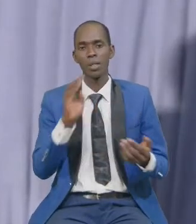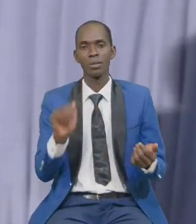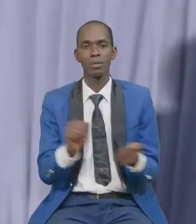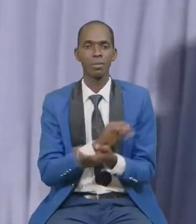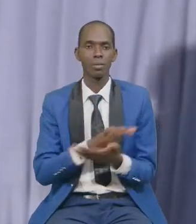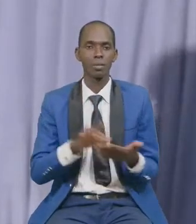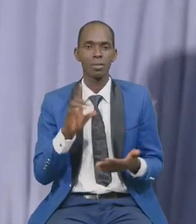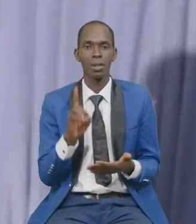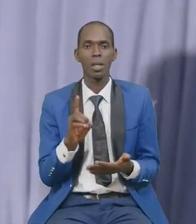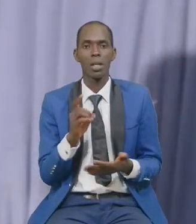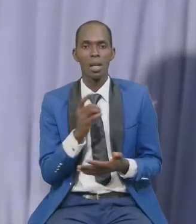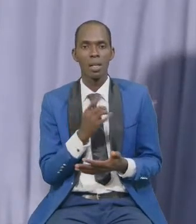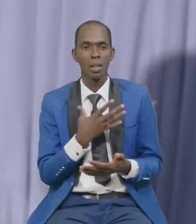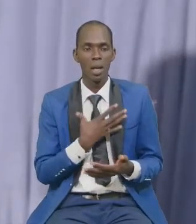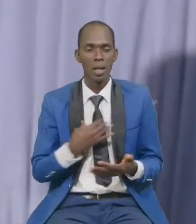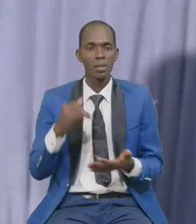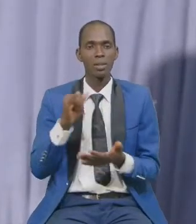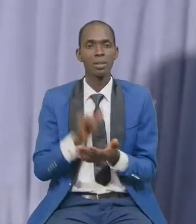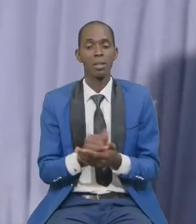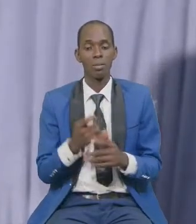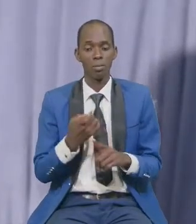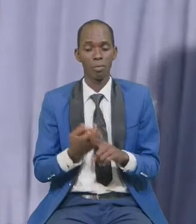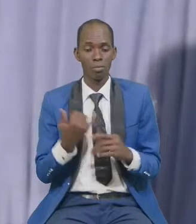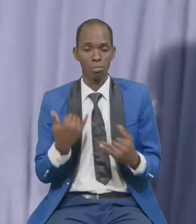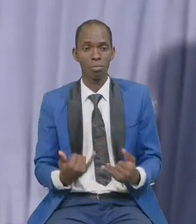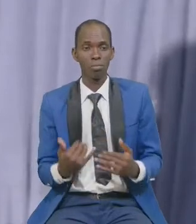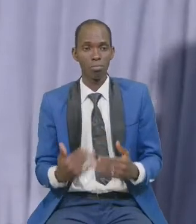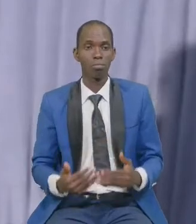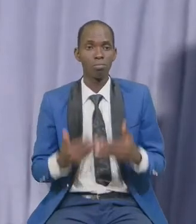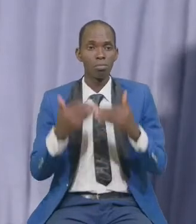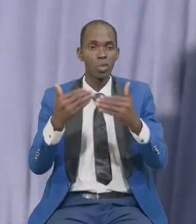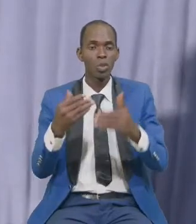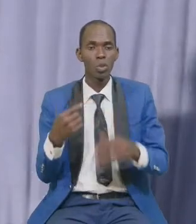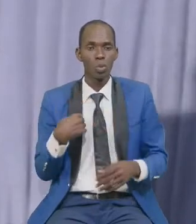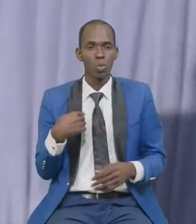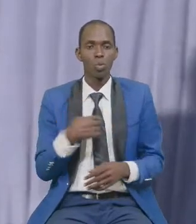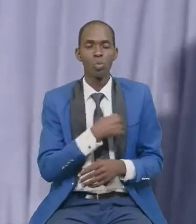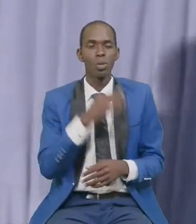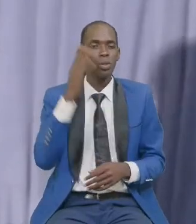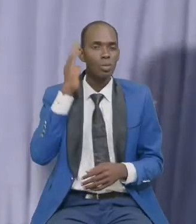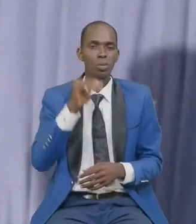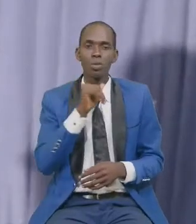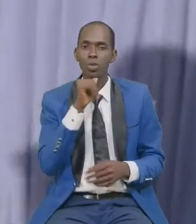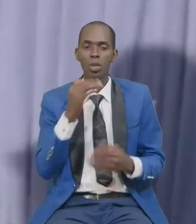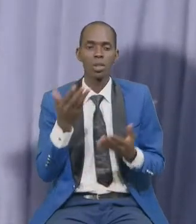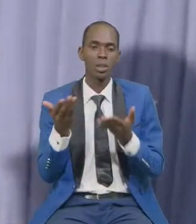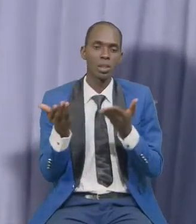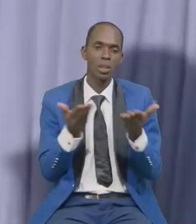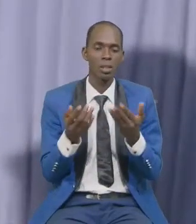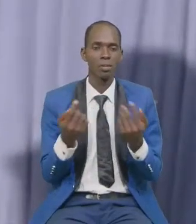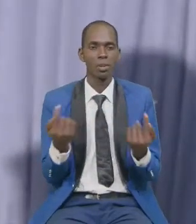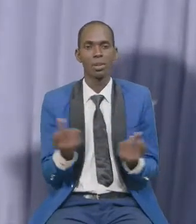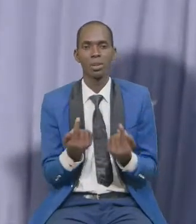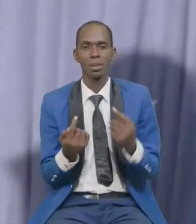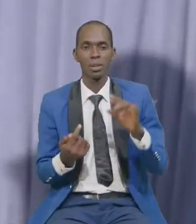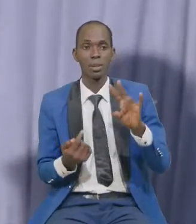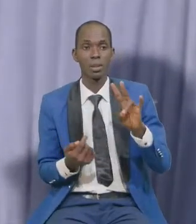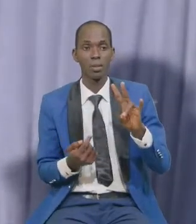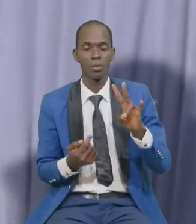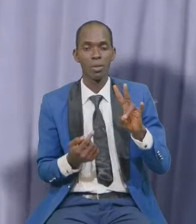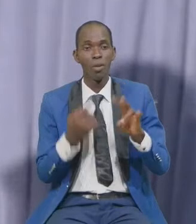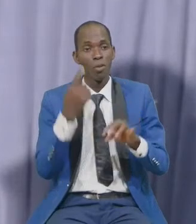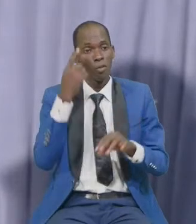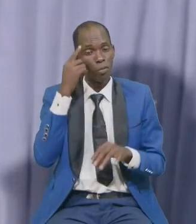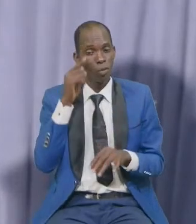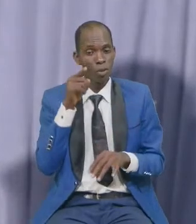destroyed, and that henceforth ye shall not serve sin. Verse 7, for he that